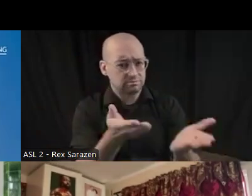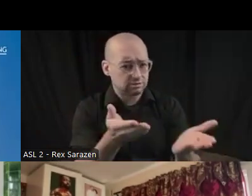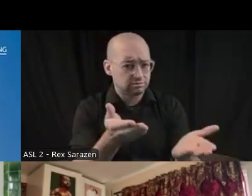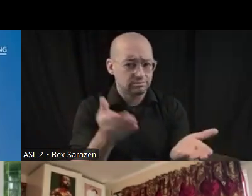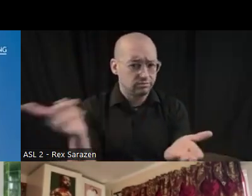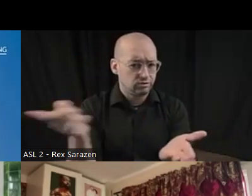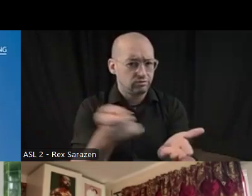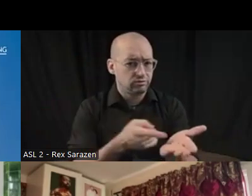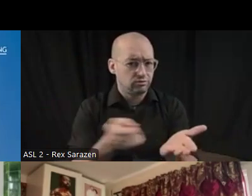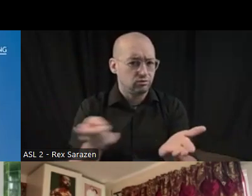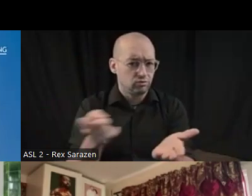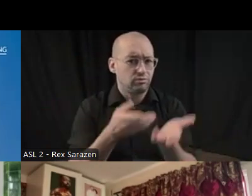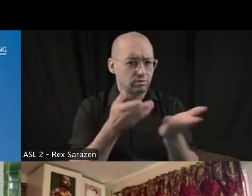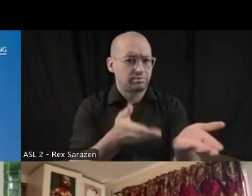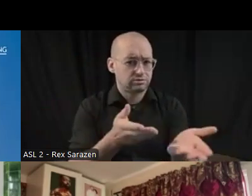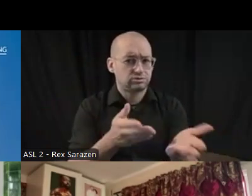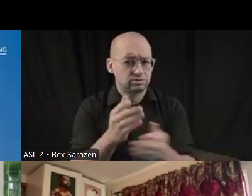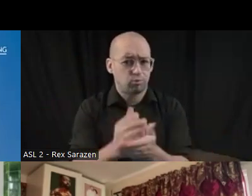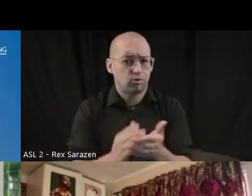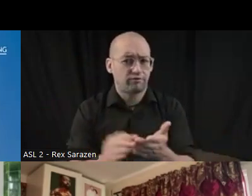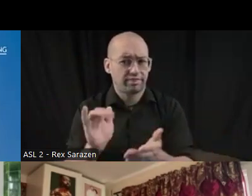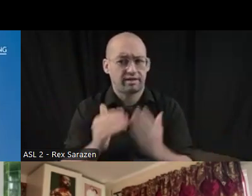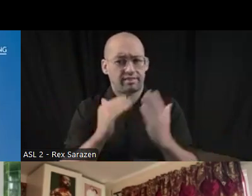that. So thank you for that.